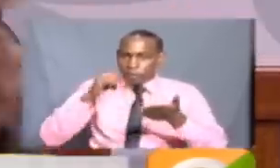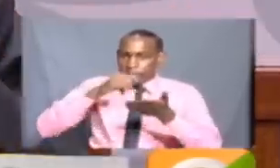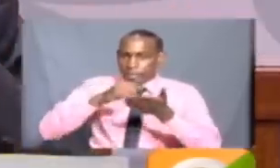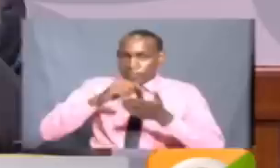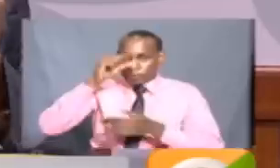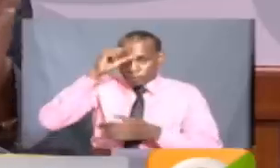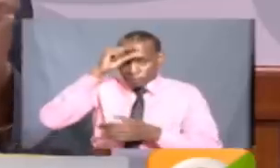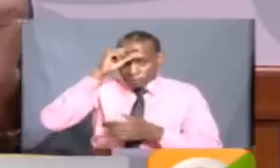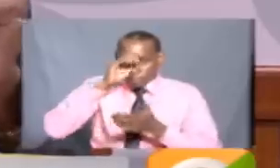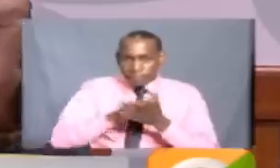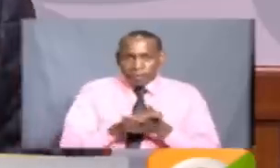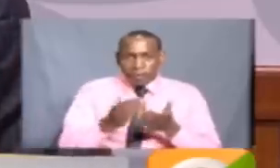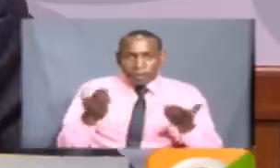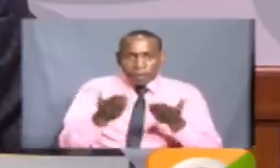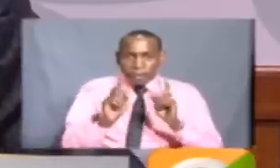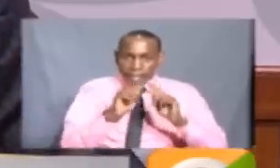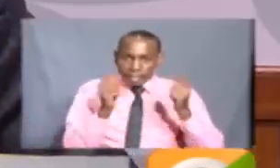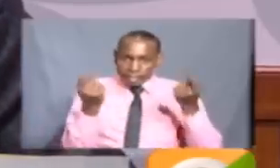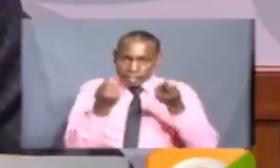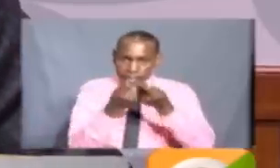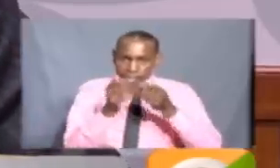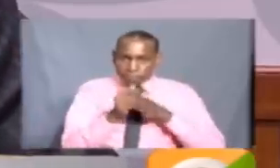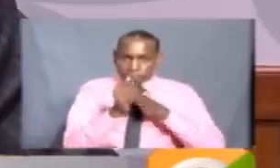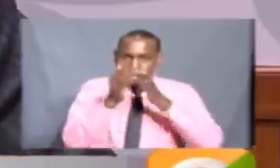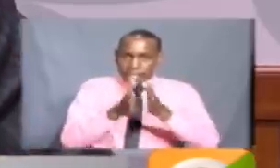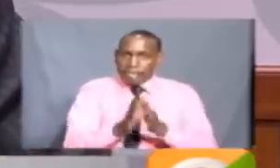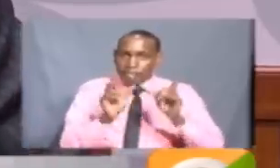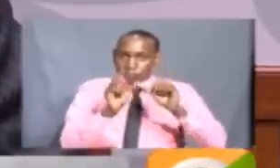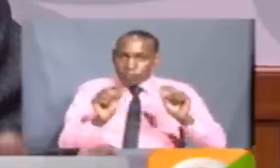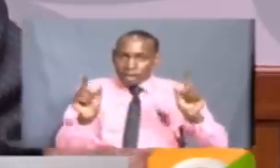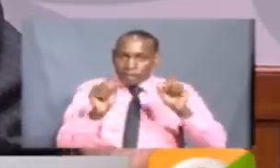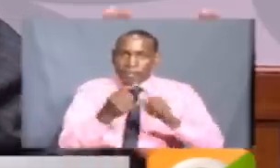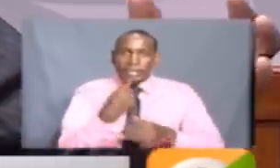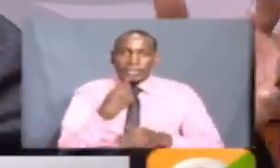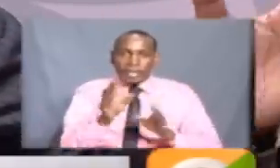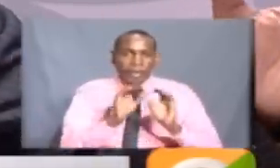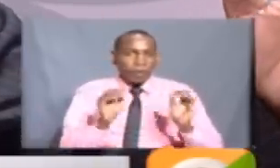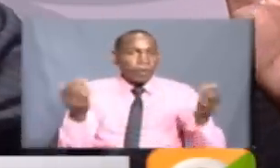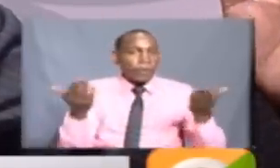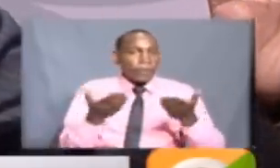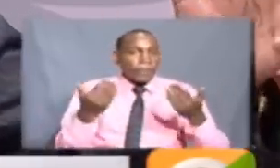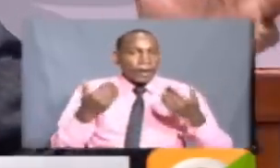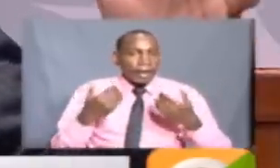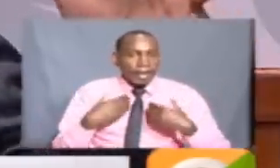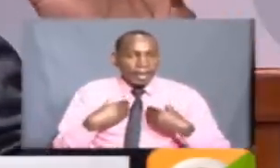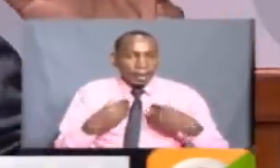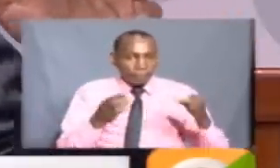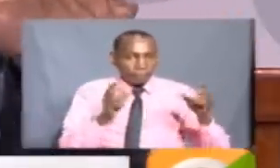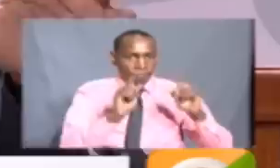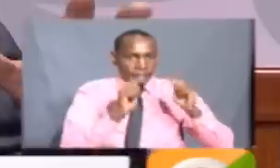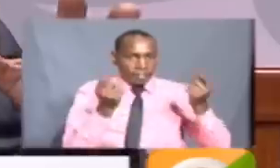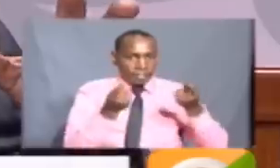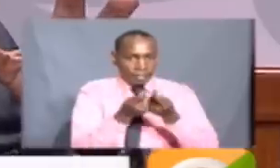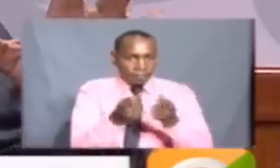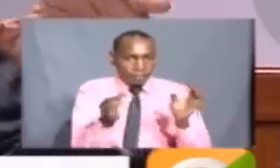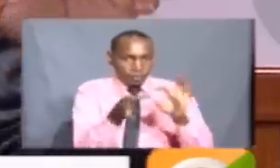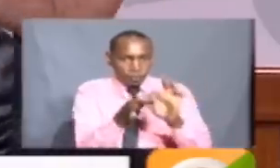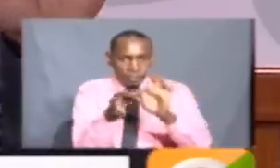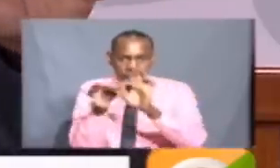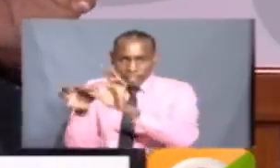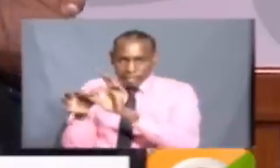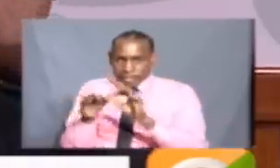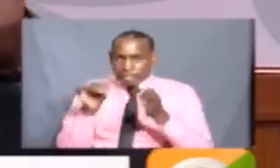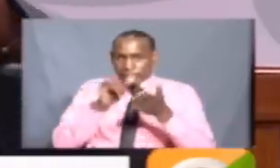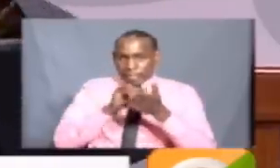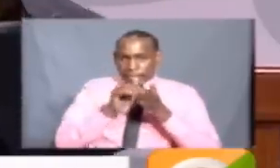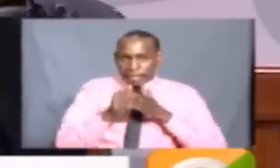where tribal leaders, this is what we don't say, where there'll be a coalition of tribes whose